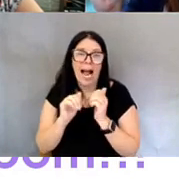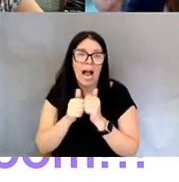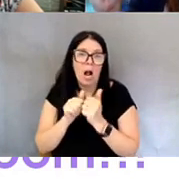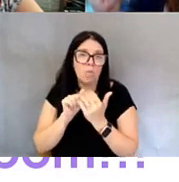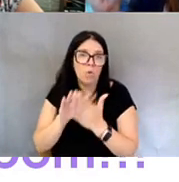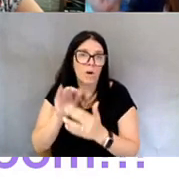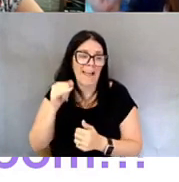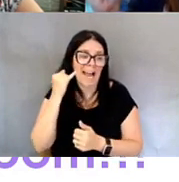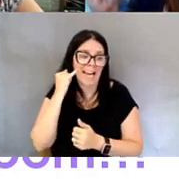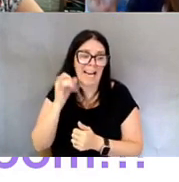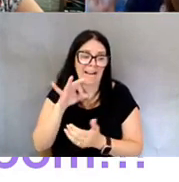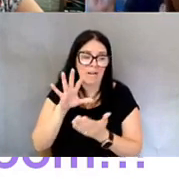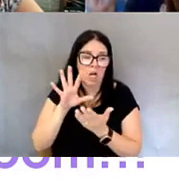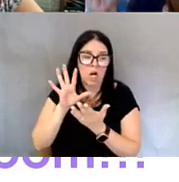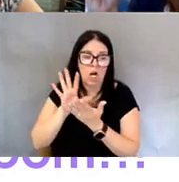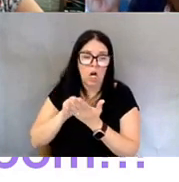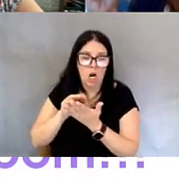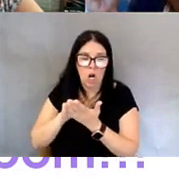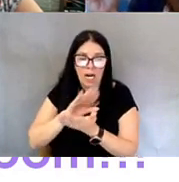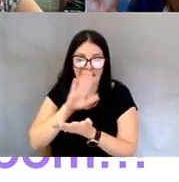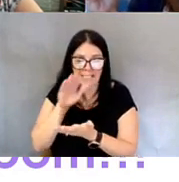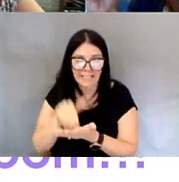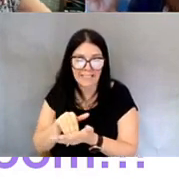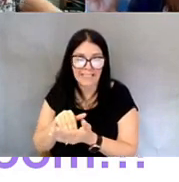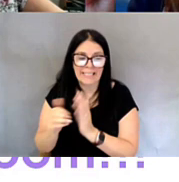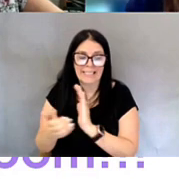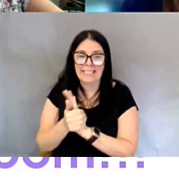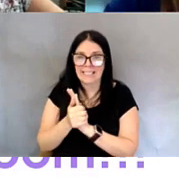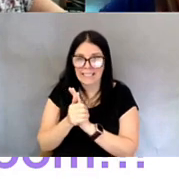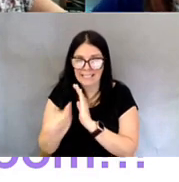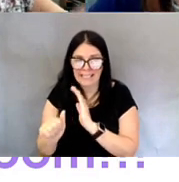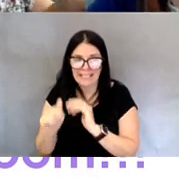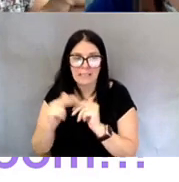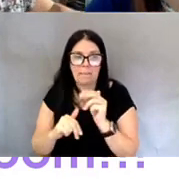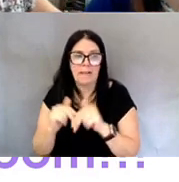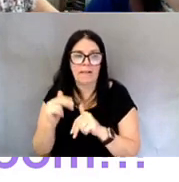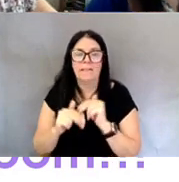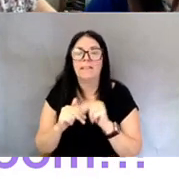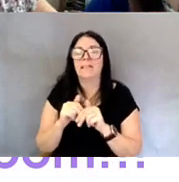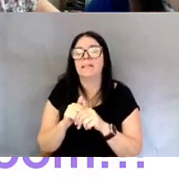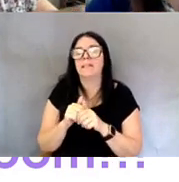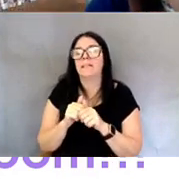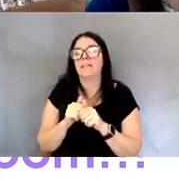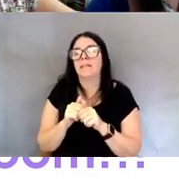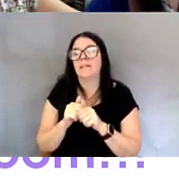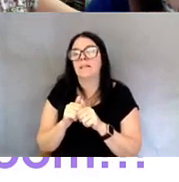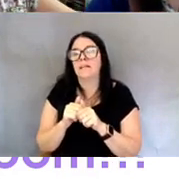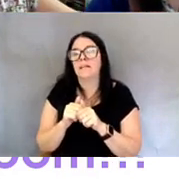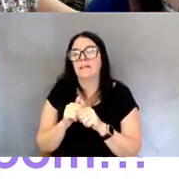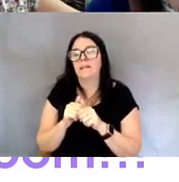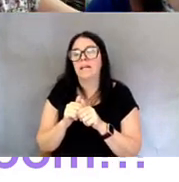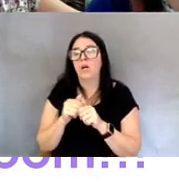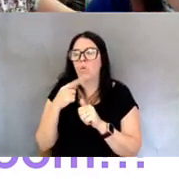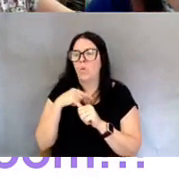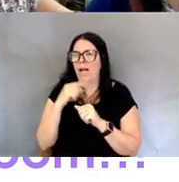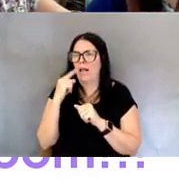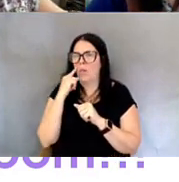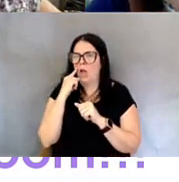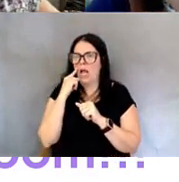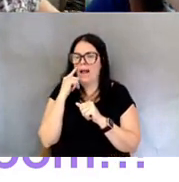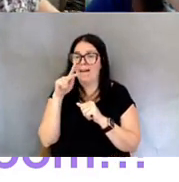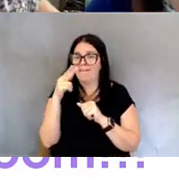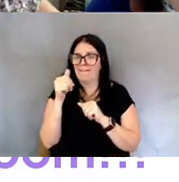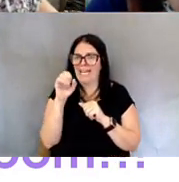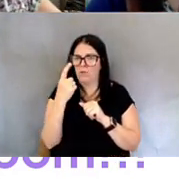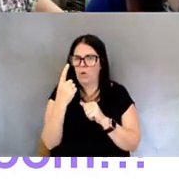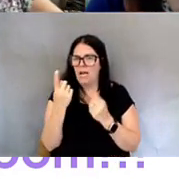of learner-centeredness and skills building. We thought, based on what was said in phase 1, it was